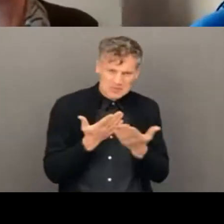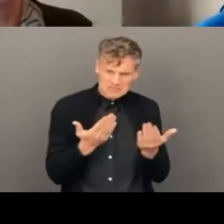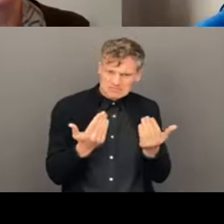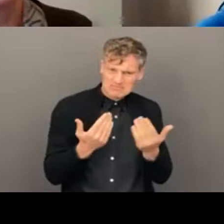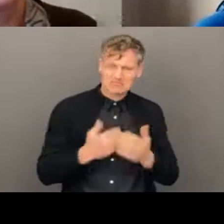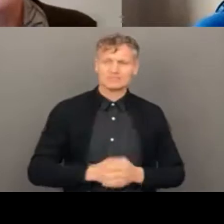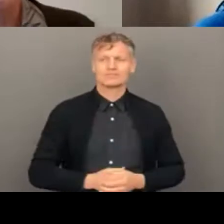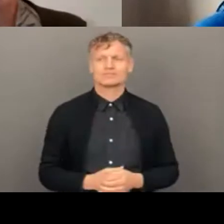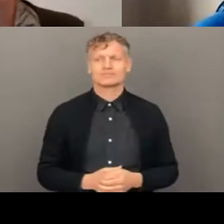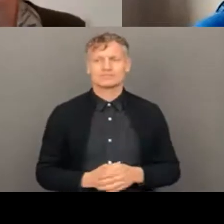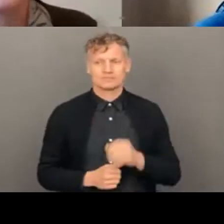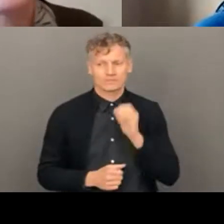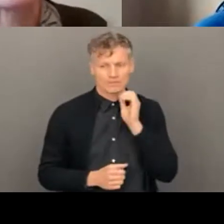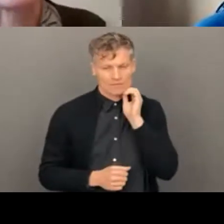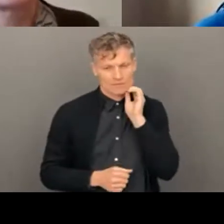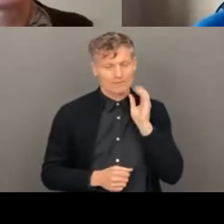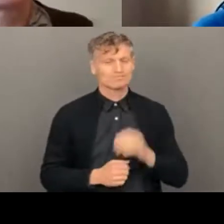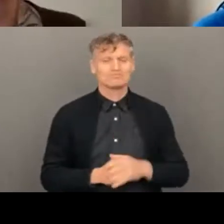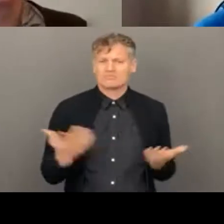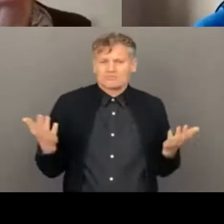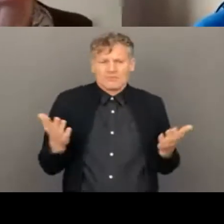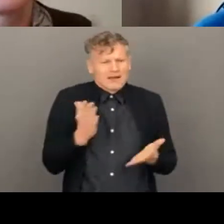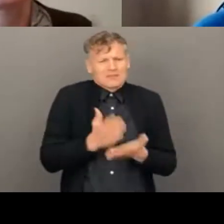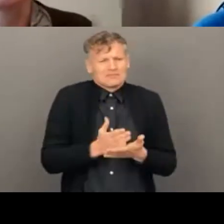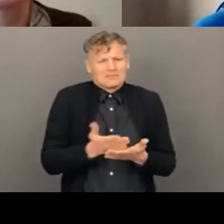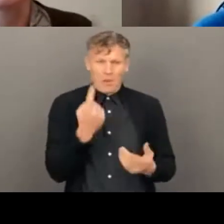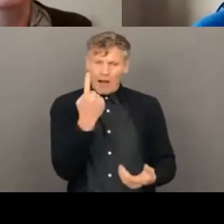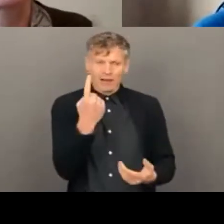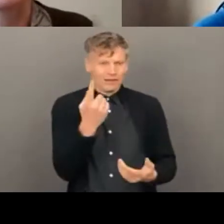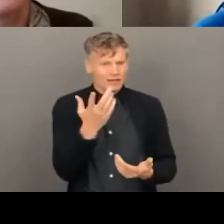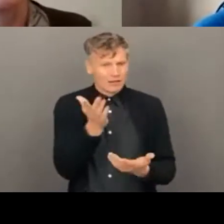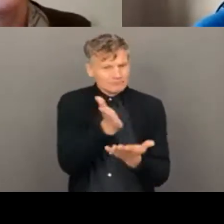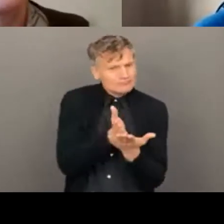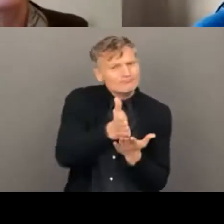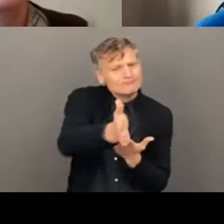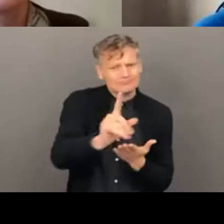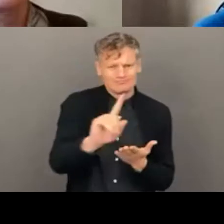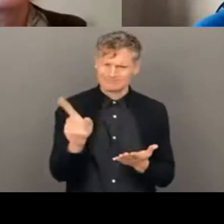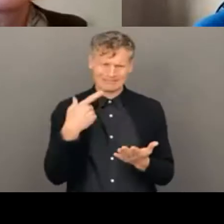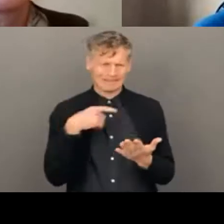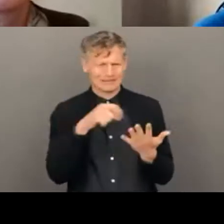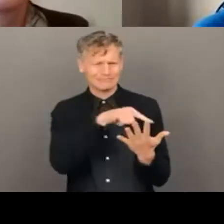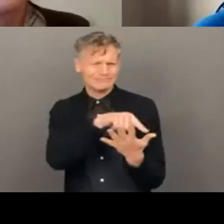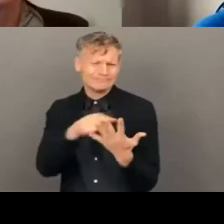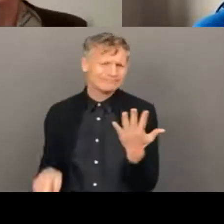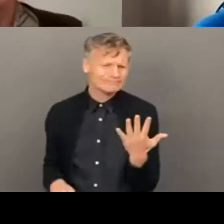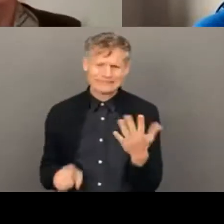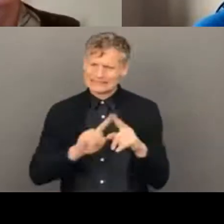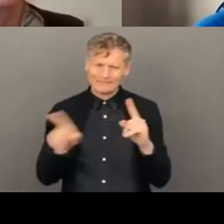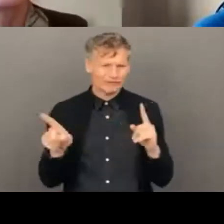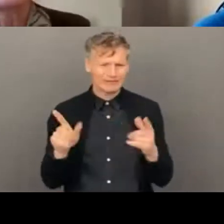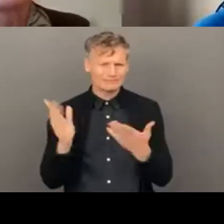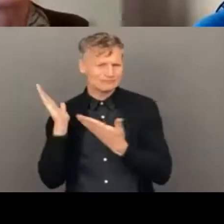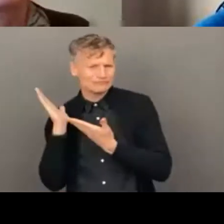Thank you, Shane. There are many ways how to implement reasonable accommodation. I think one of my advice